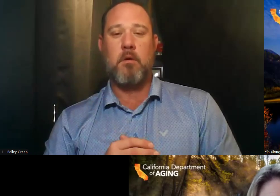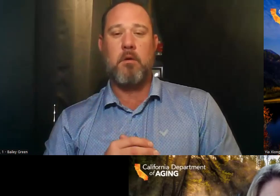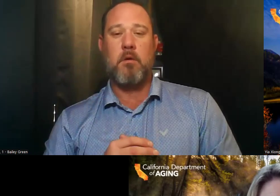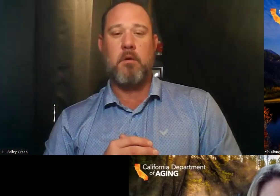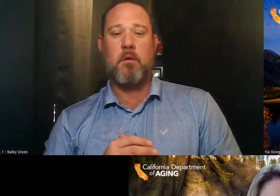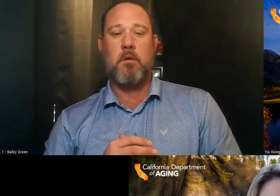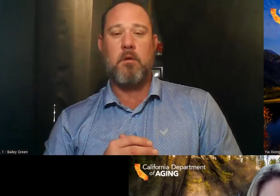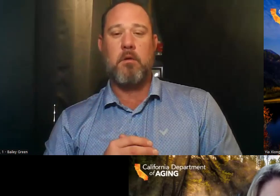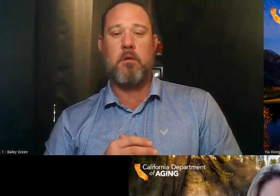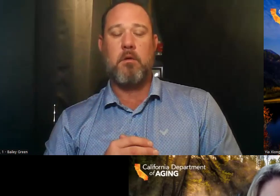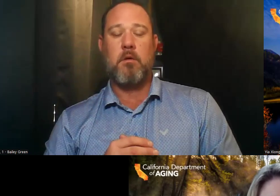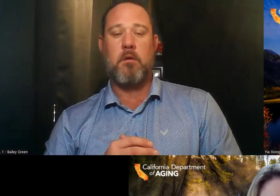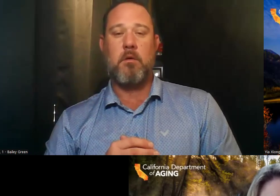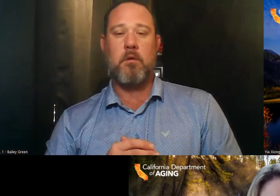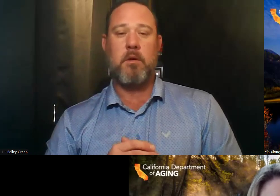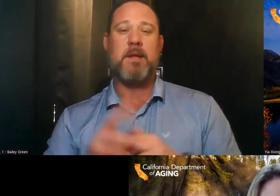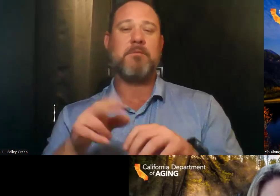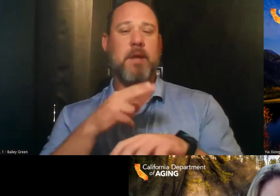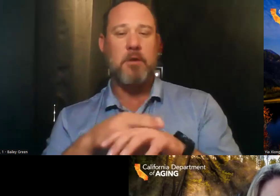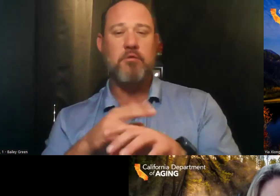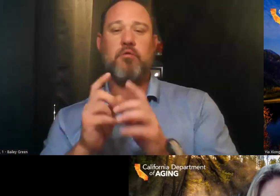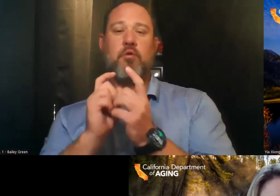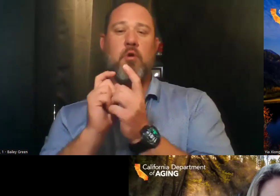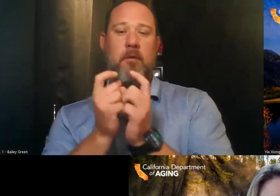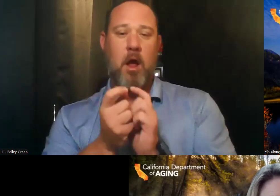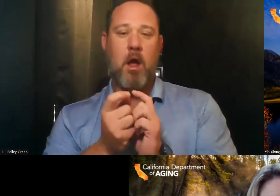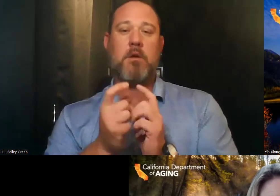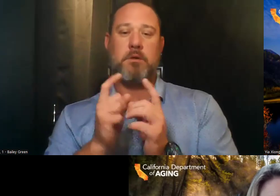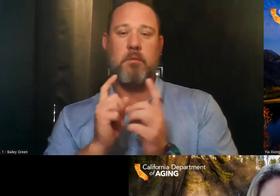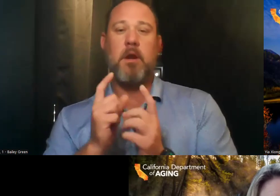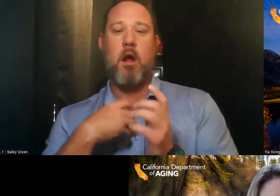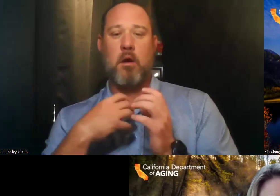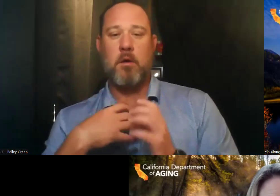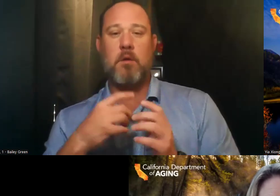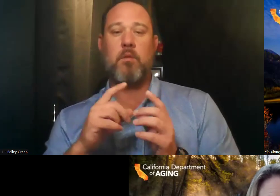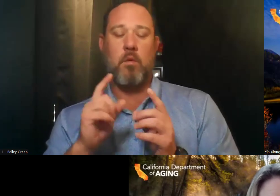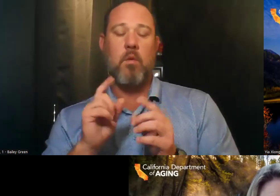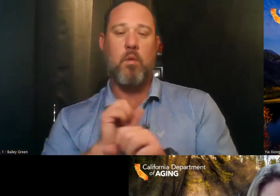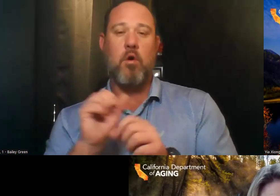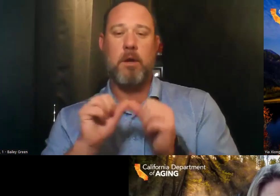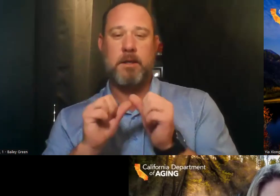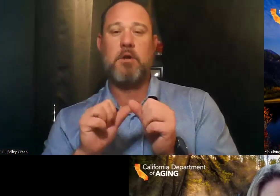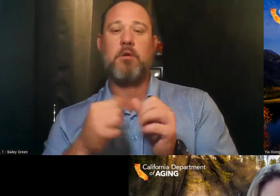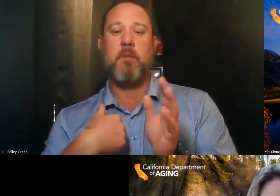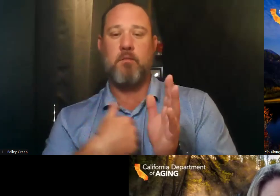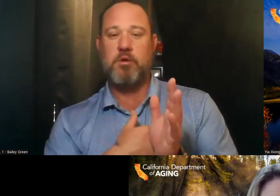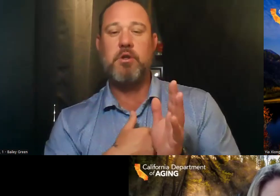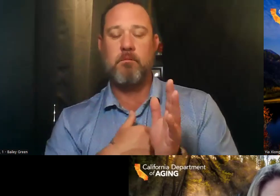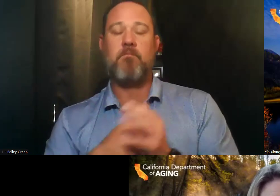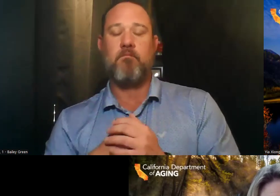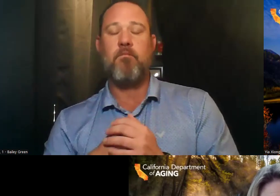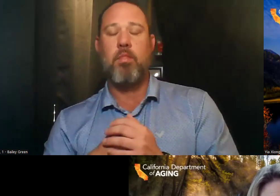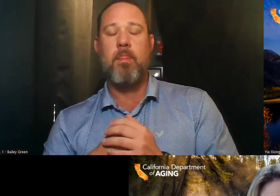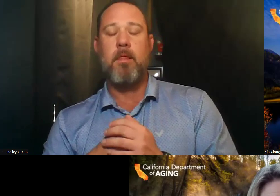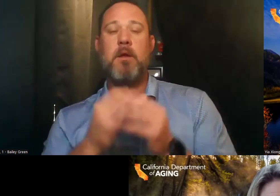it's natural to need to revise and update committees as our work continues, and to update membership. And it's a